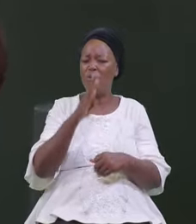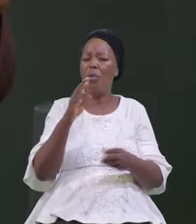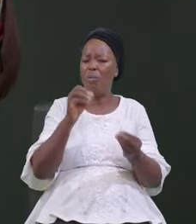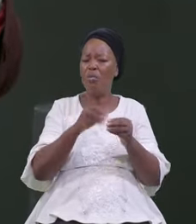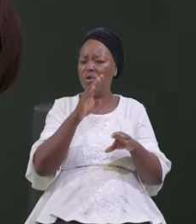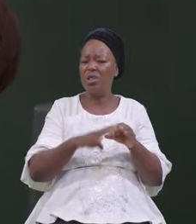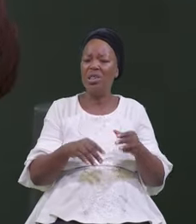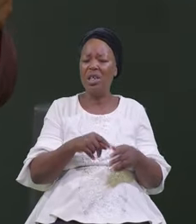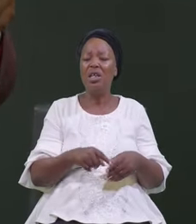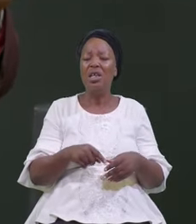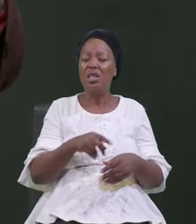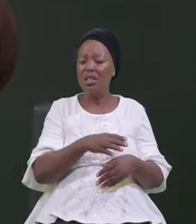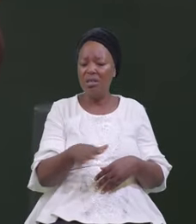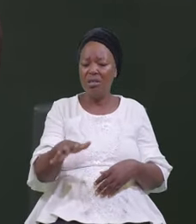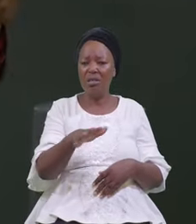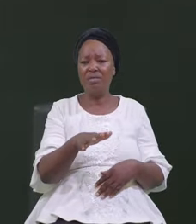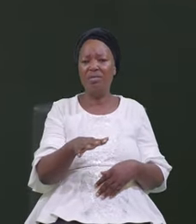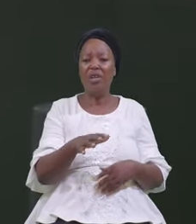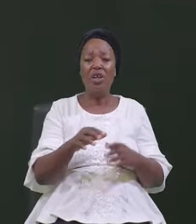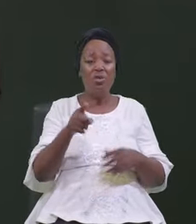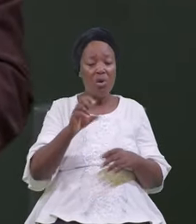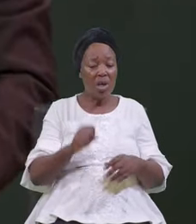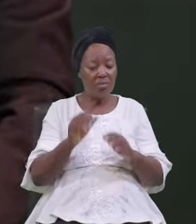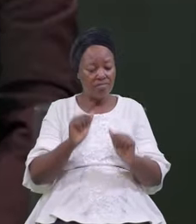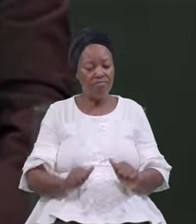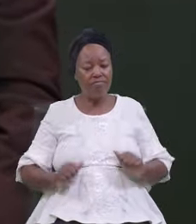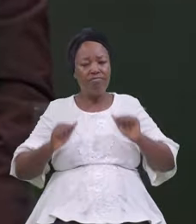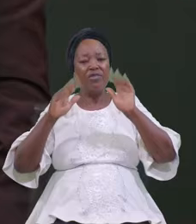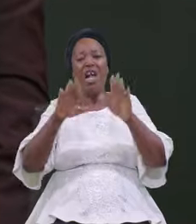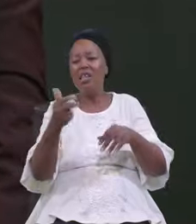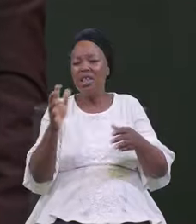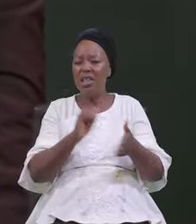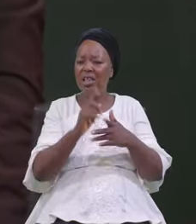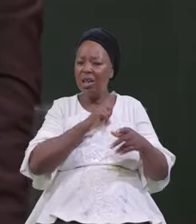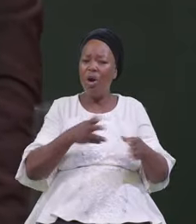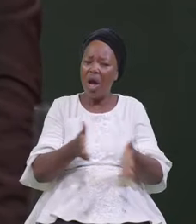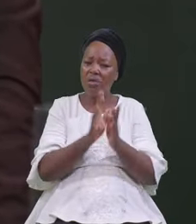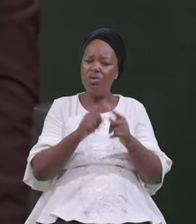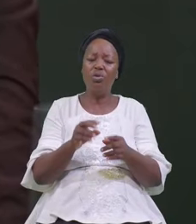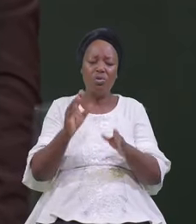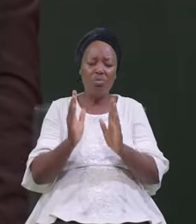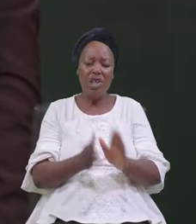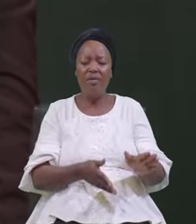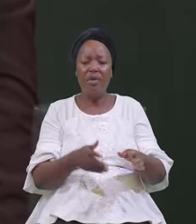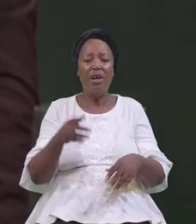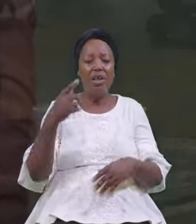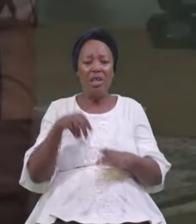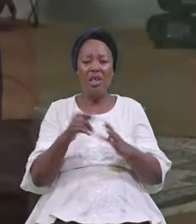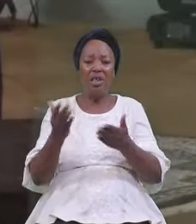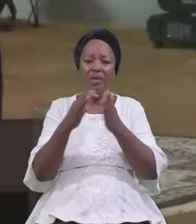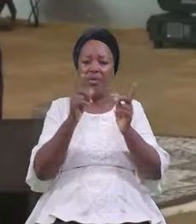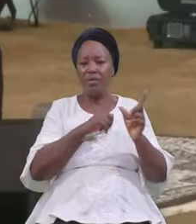if God requires you to give them up in the service of the Lord. More than your